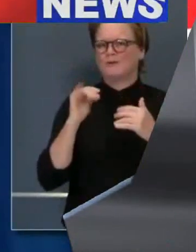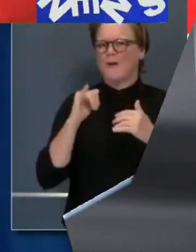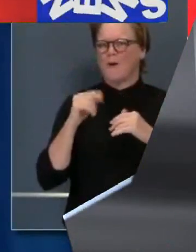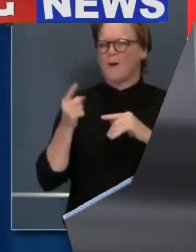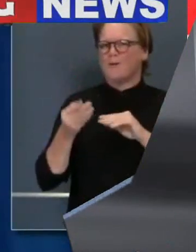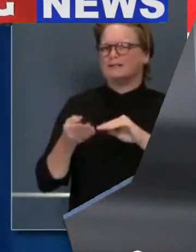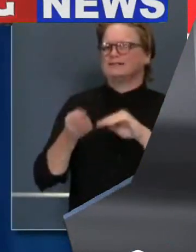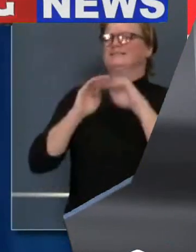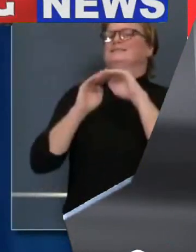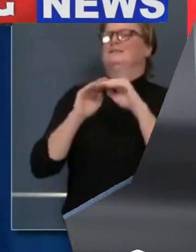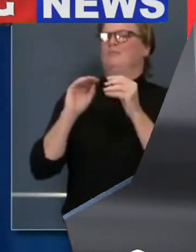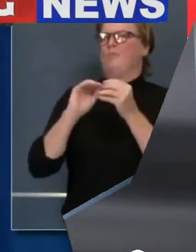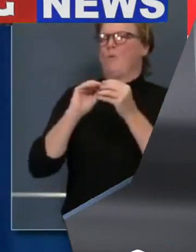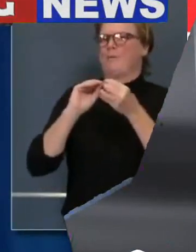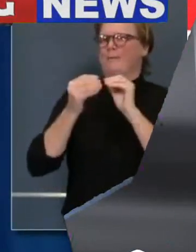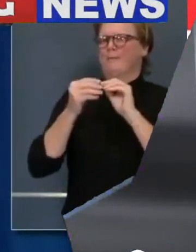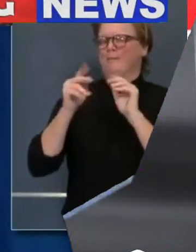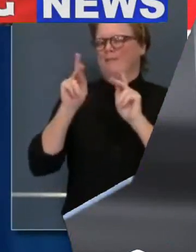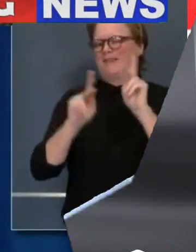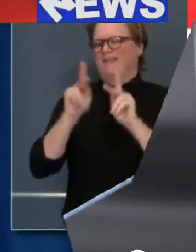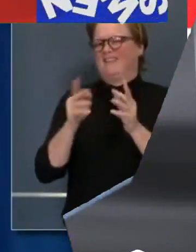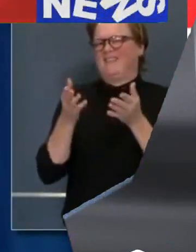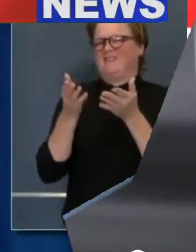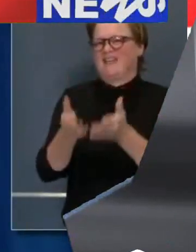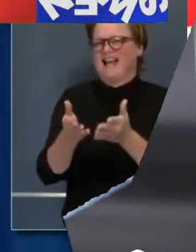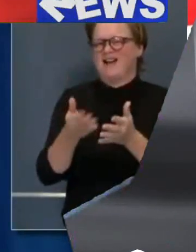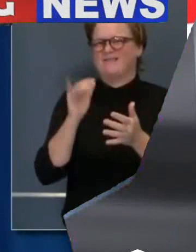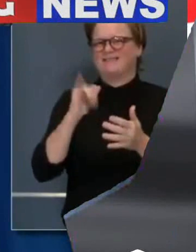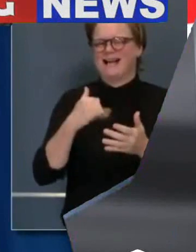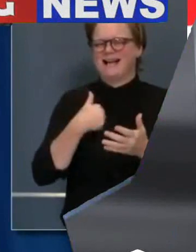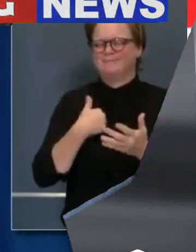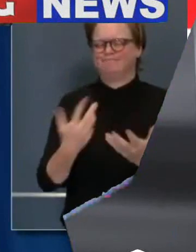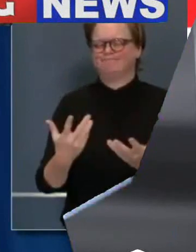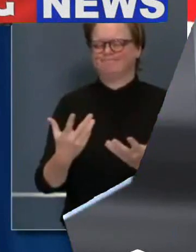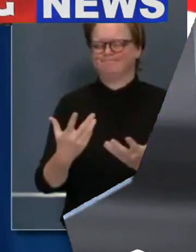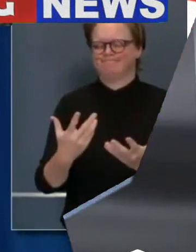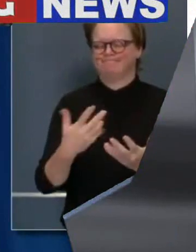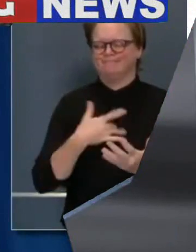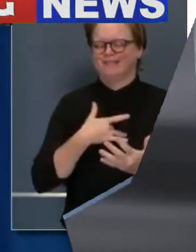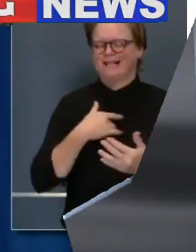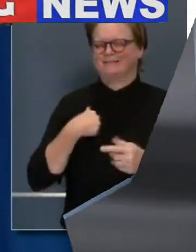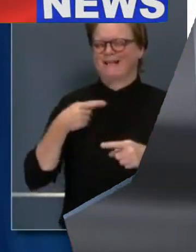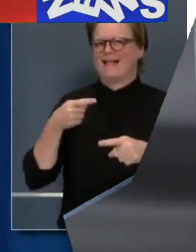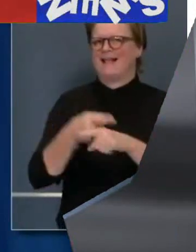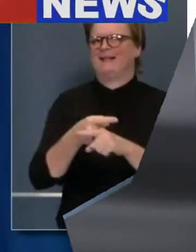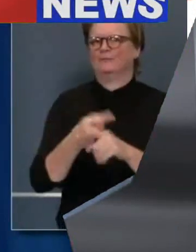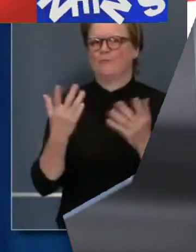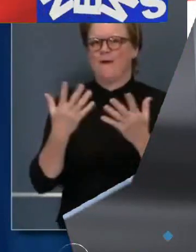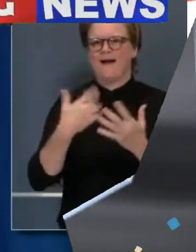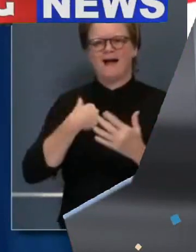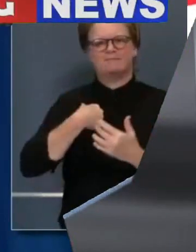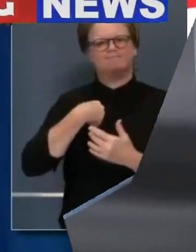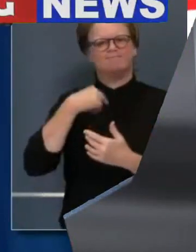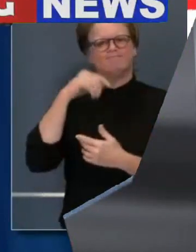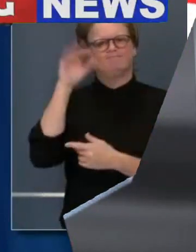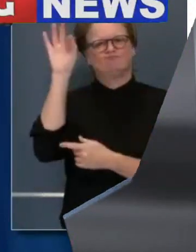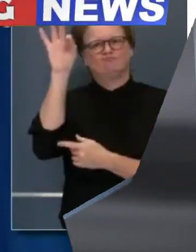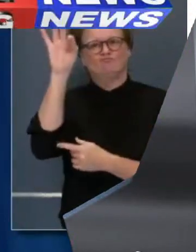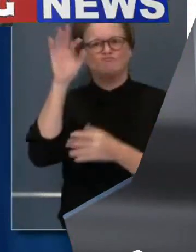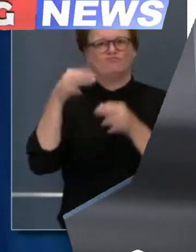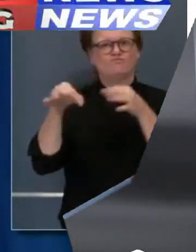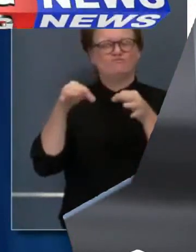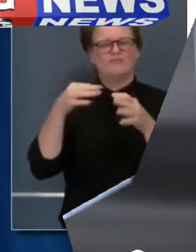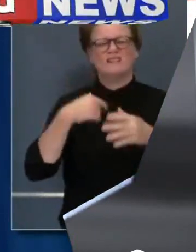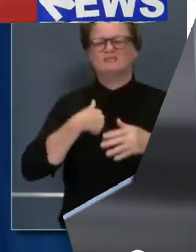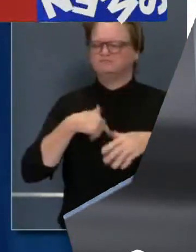of what I am promoting. And so if we're going to minimize mixing, you got to own up to that. So I just want folks to know